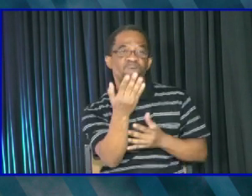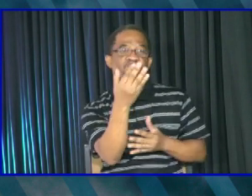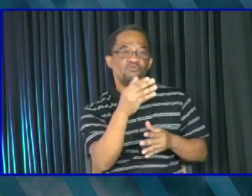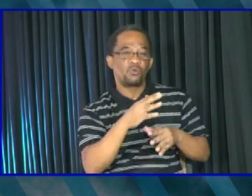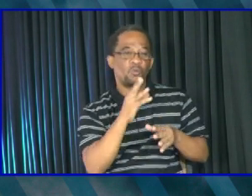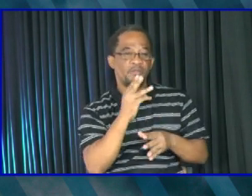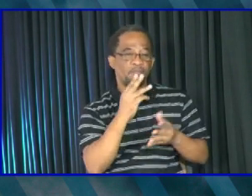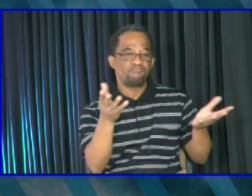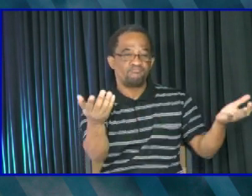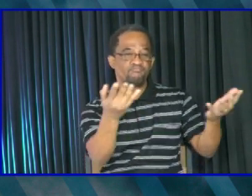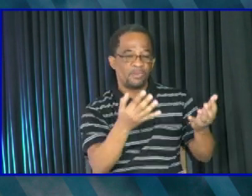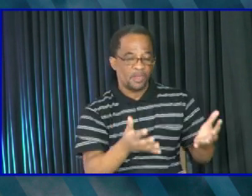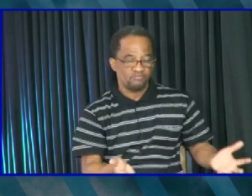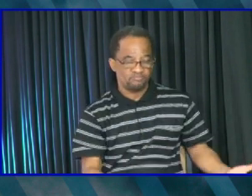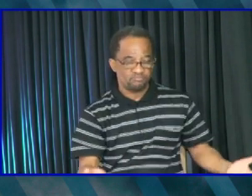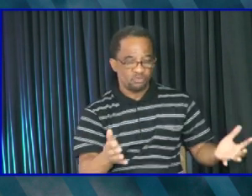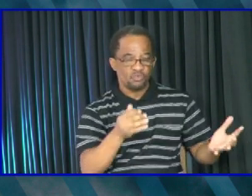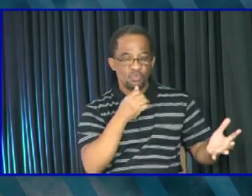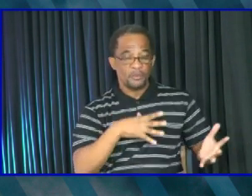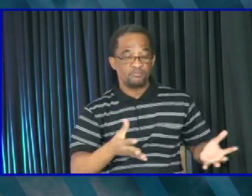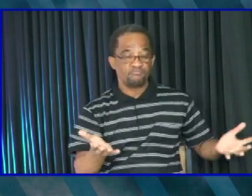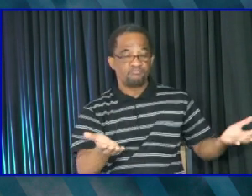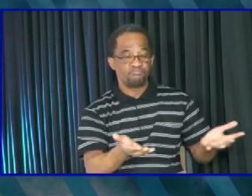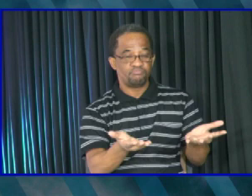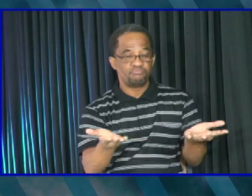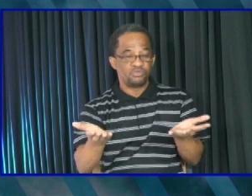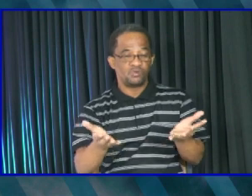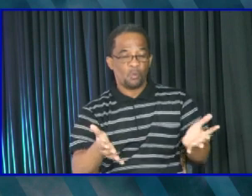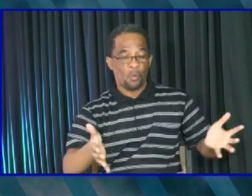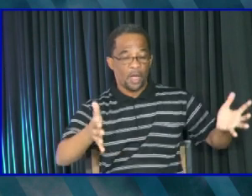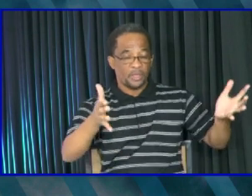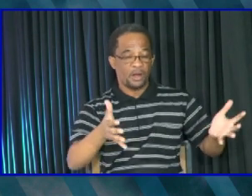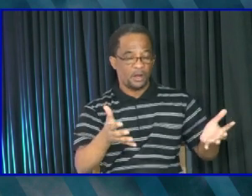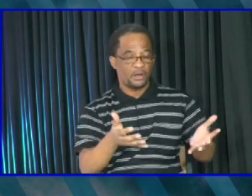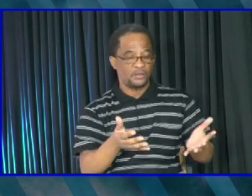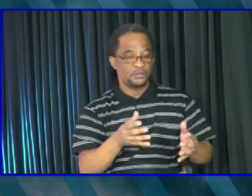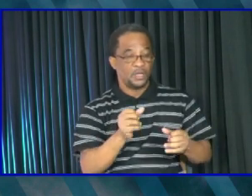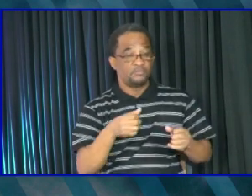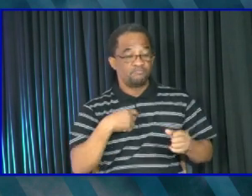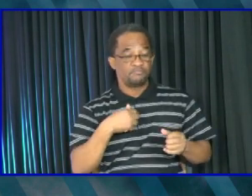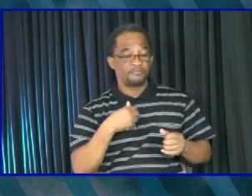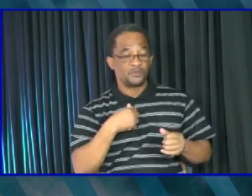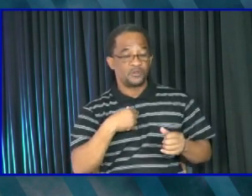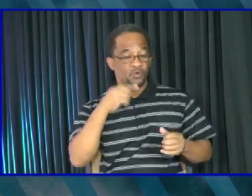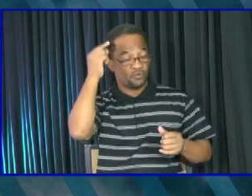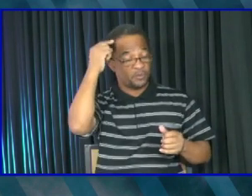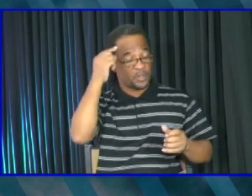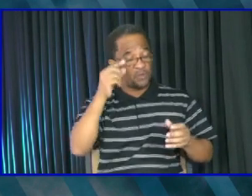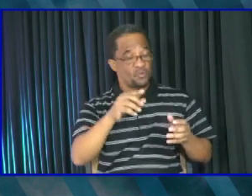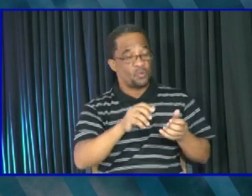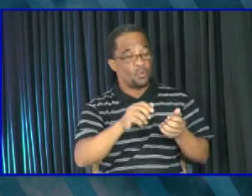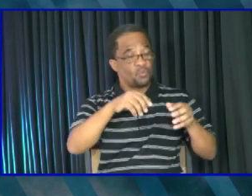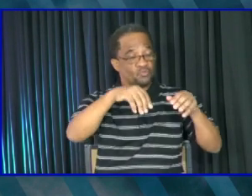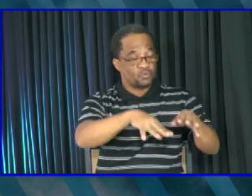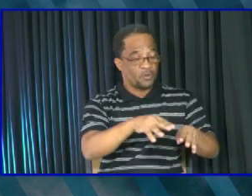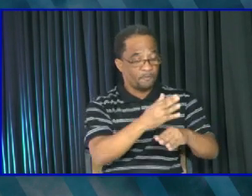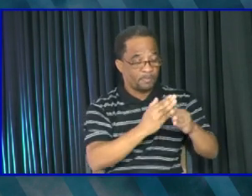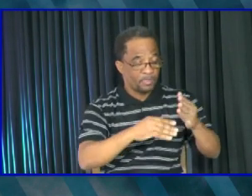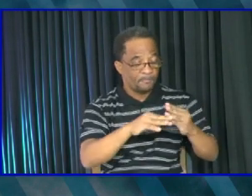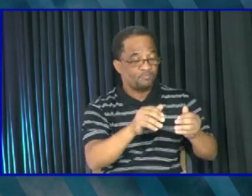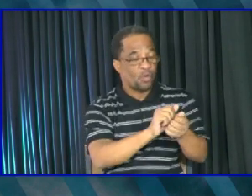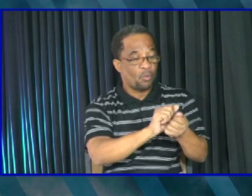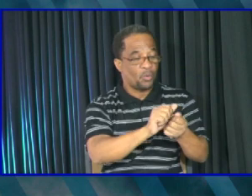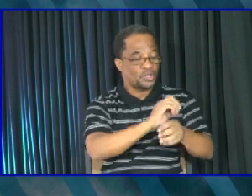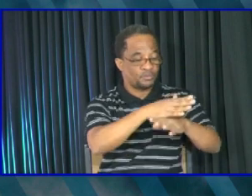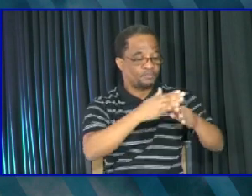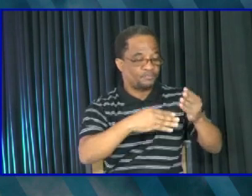the multitude, saying, I am innocent of the blood of this person. See ye to it. Then answered all